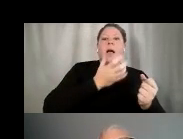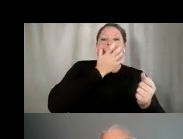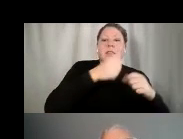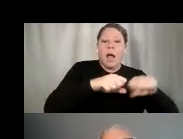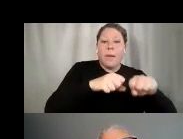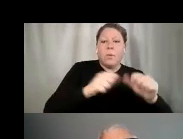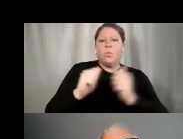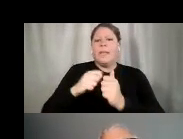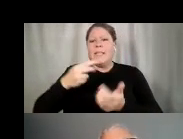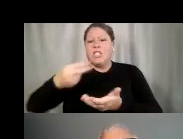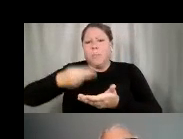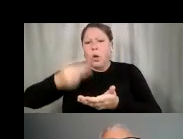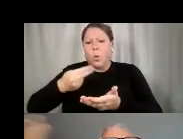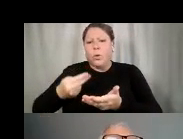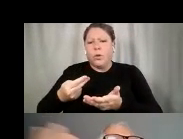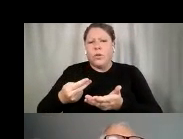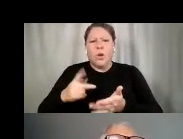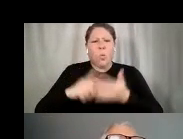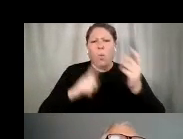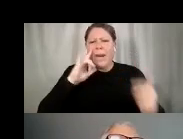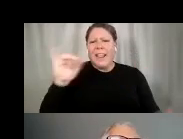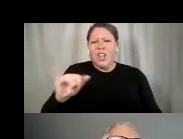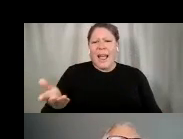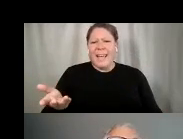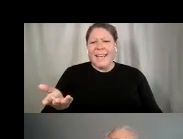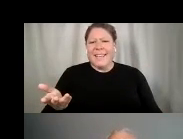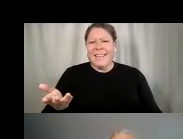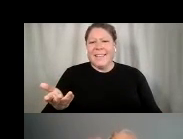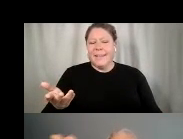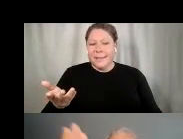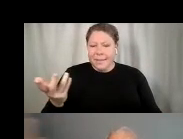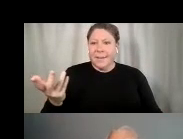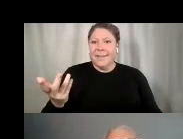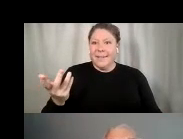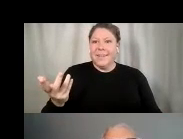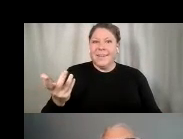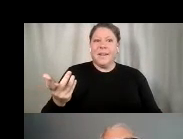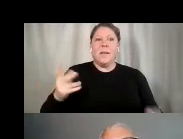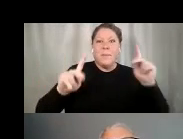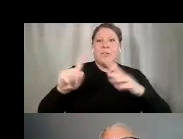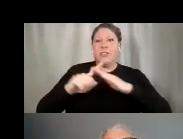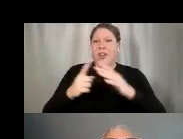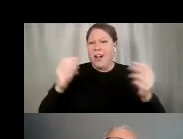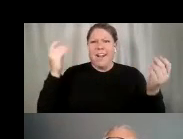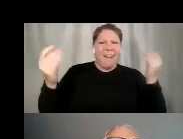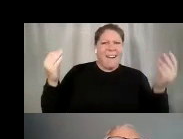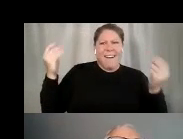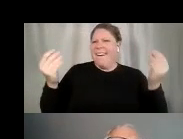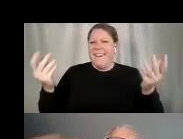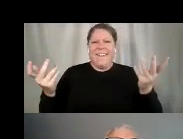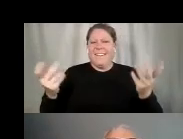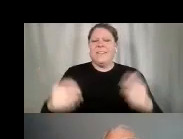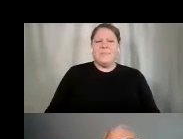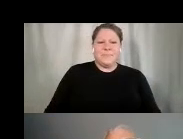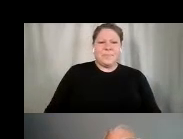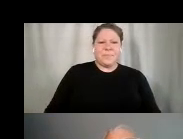and what kind of device would that be? It starts getting people thinking of different creative ideas. Alternate uses.